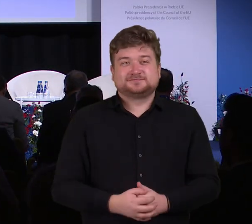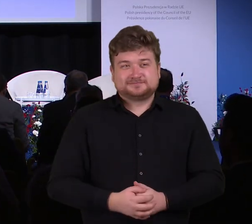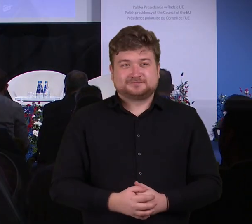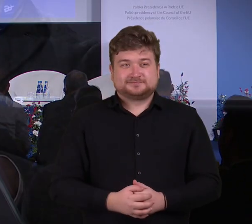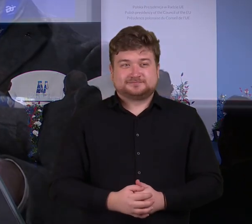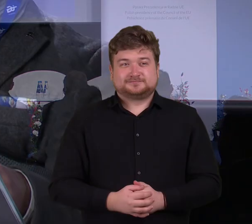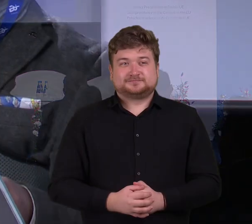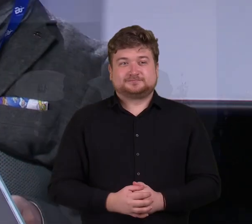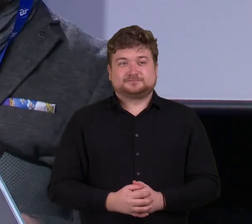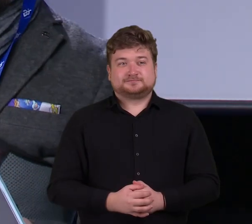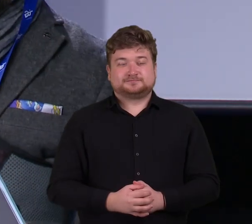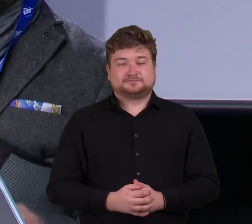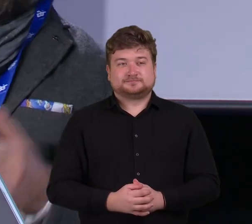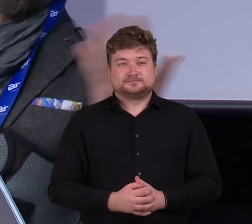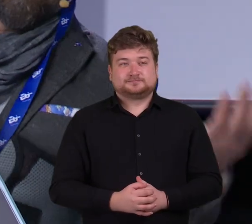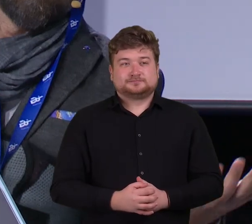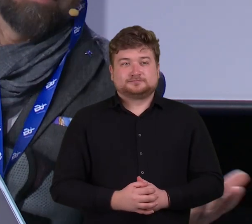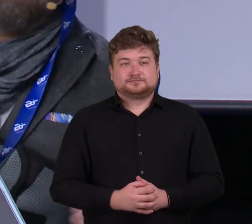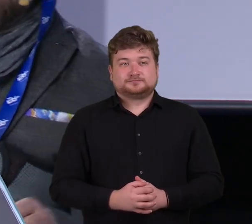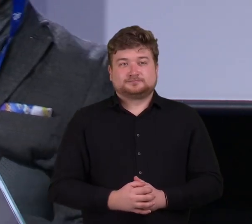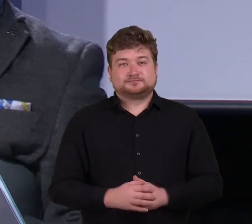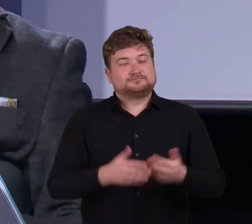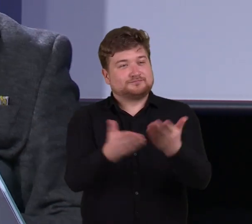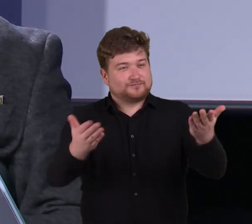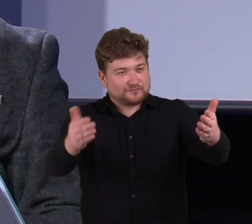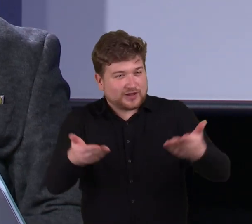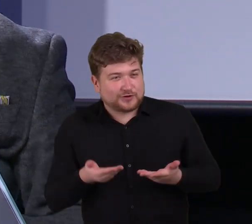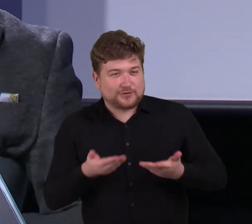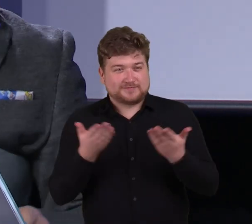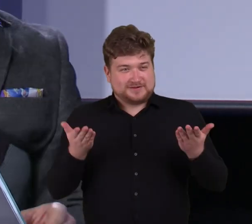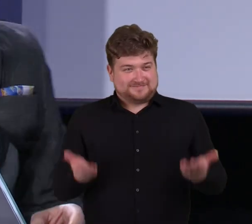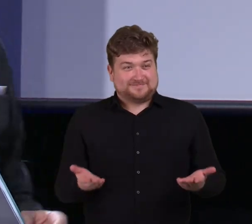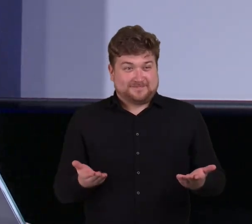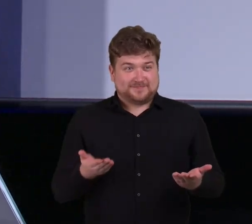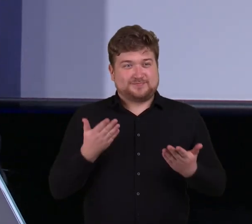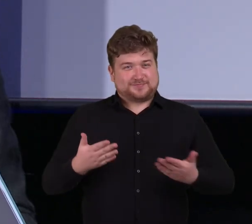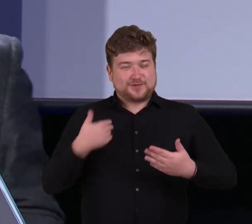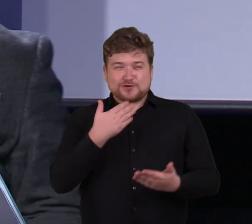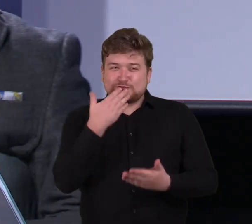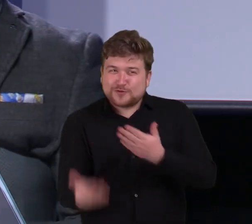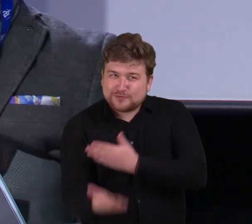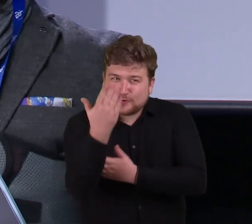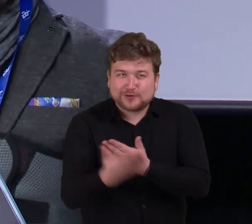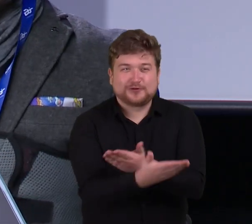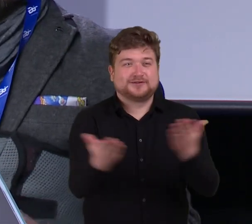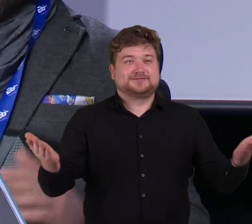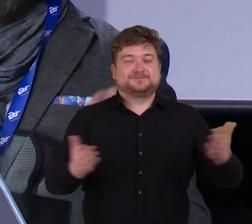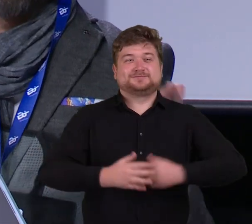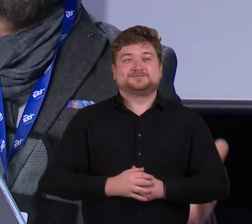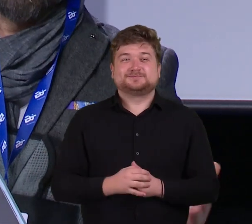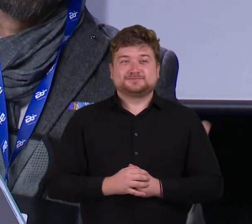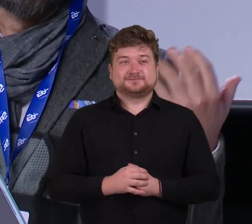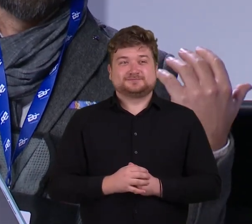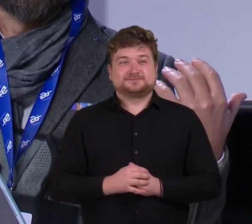Ladies and gentlemen, good almost afternoon. We are starting just before noon.